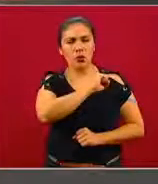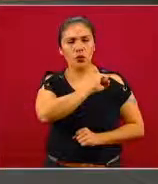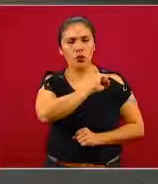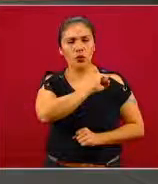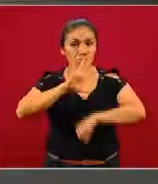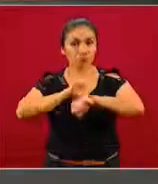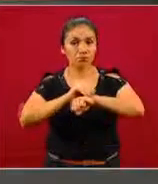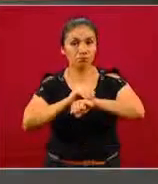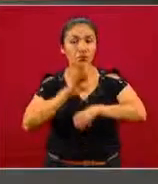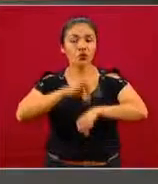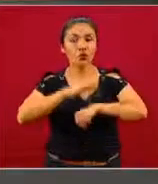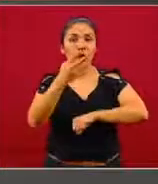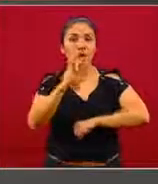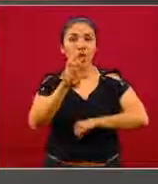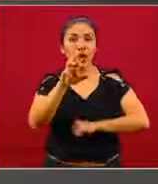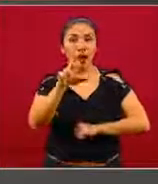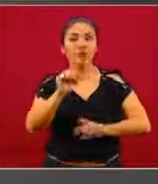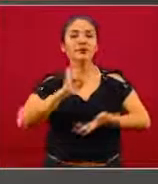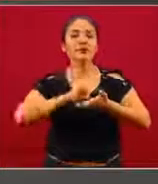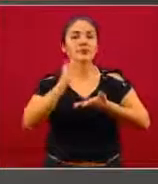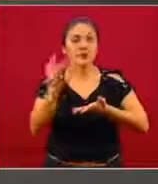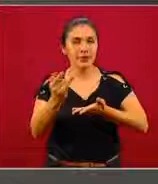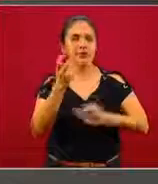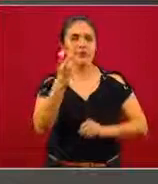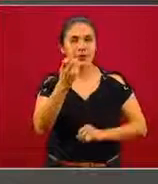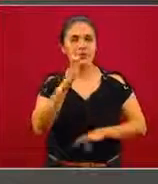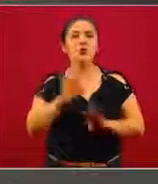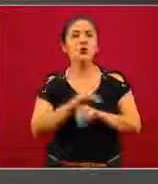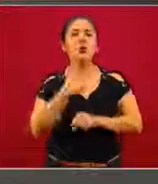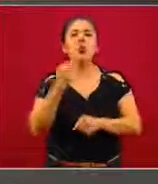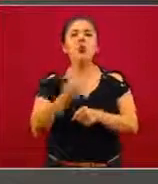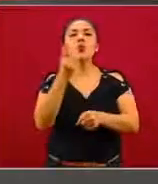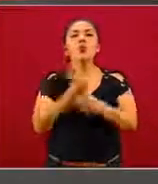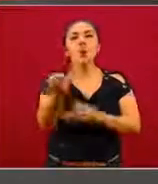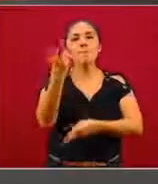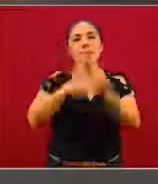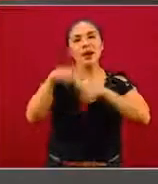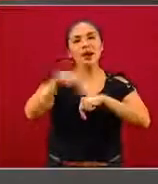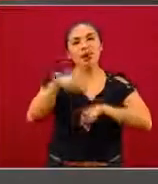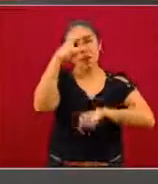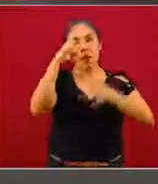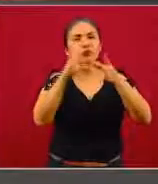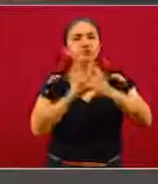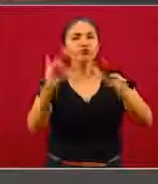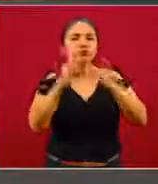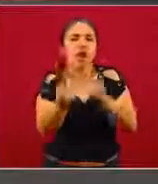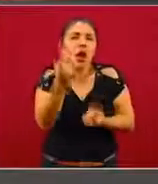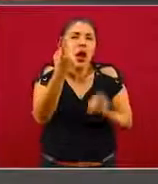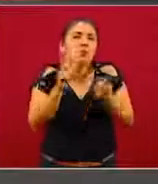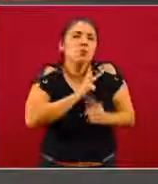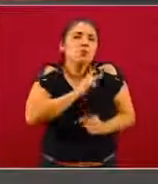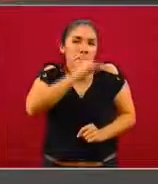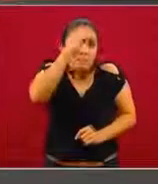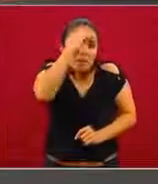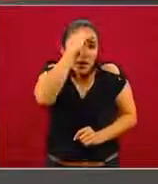Thank you, Deputy Secretary. Thank you very much for this opportunity to share some thoughts with you. And this